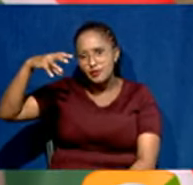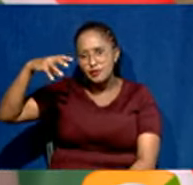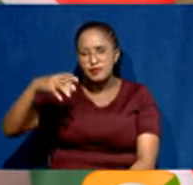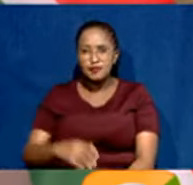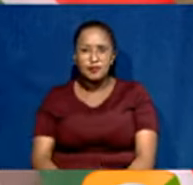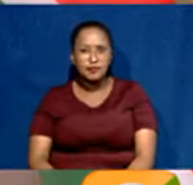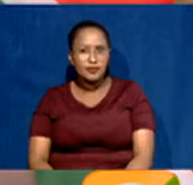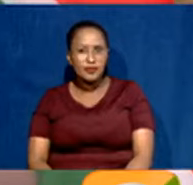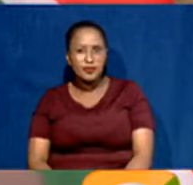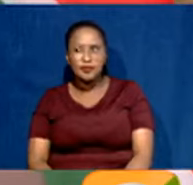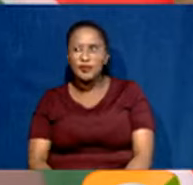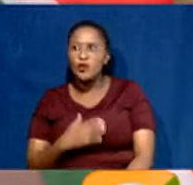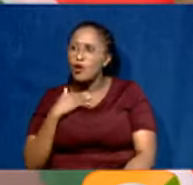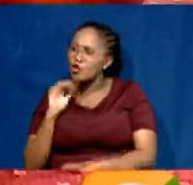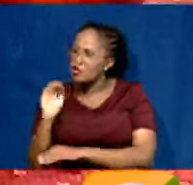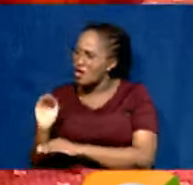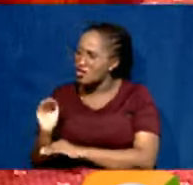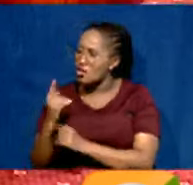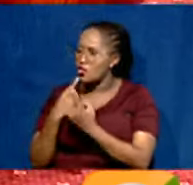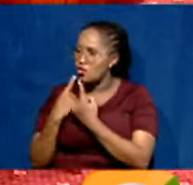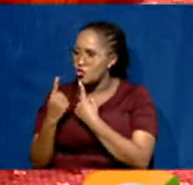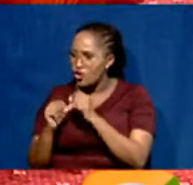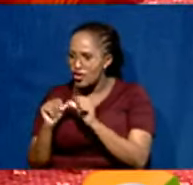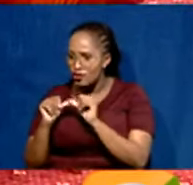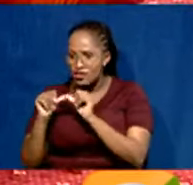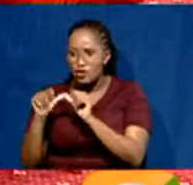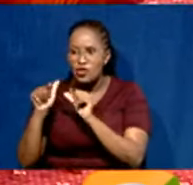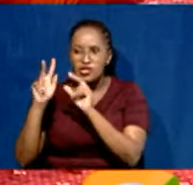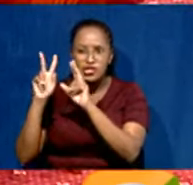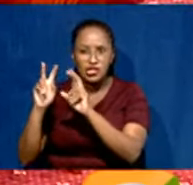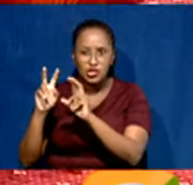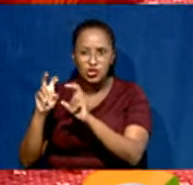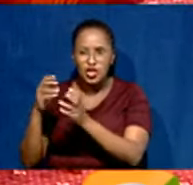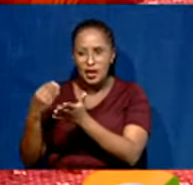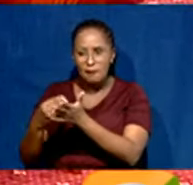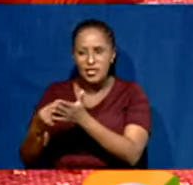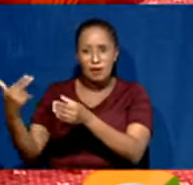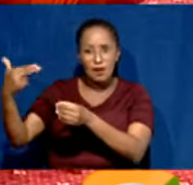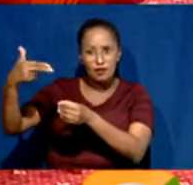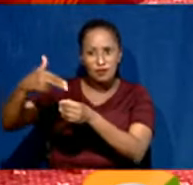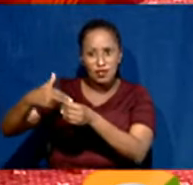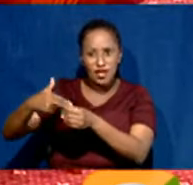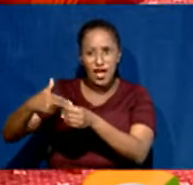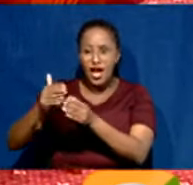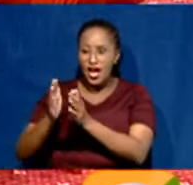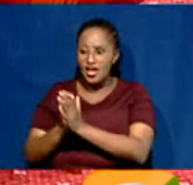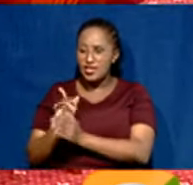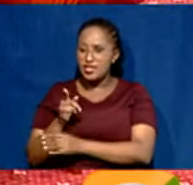Je, Mheshimiwa Rais, tukisalia tu kwa swala la bei ya mafuta. Ndiyo. Na